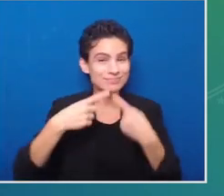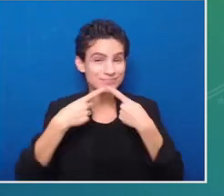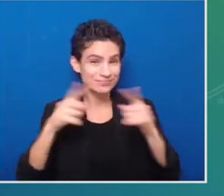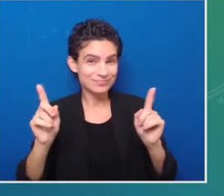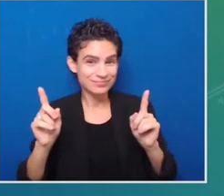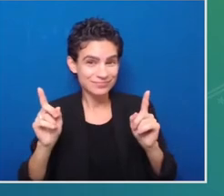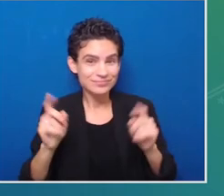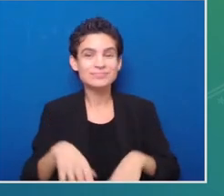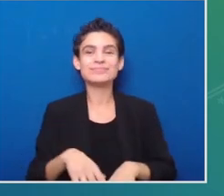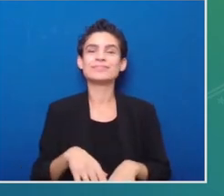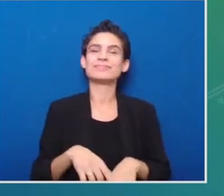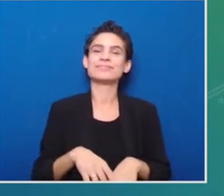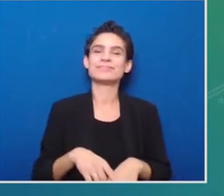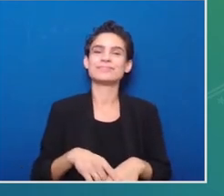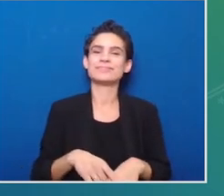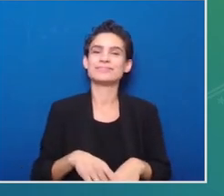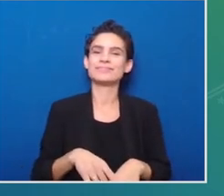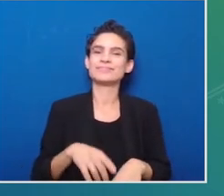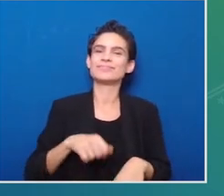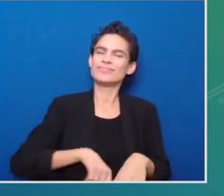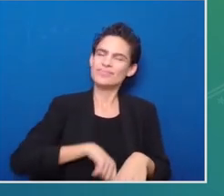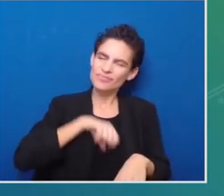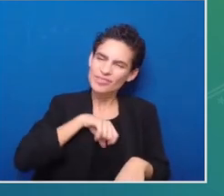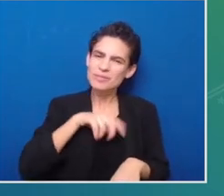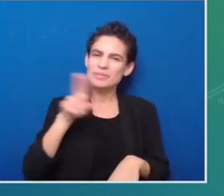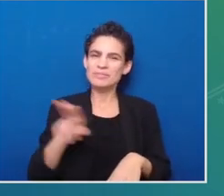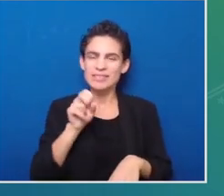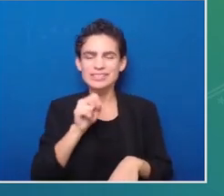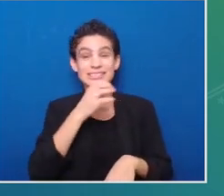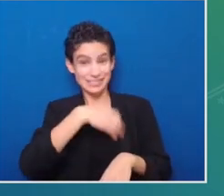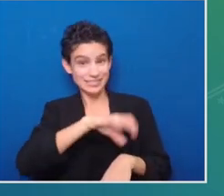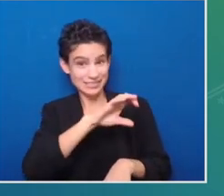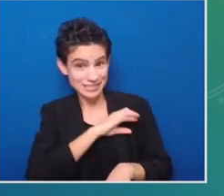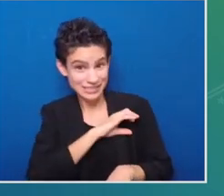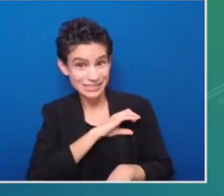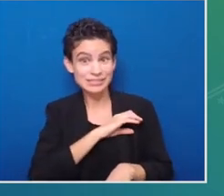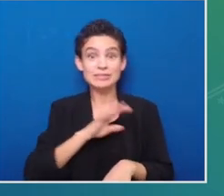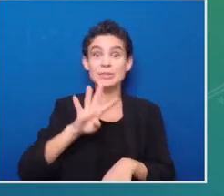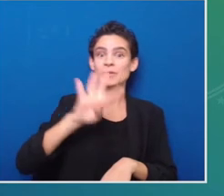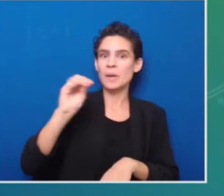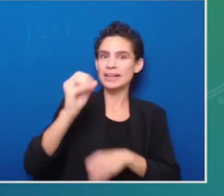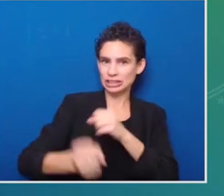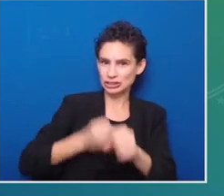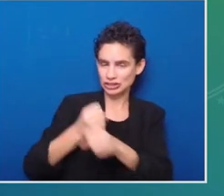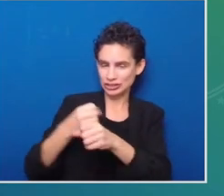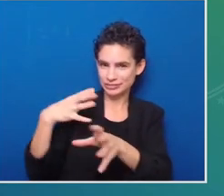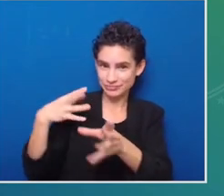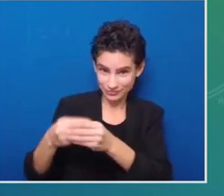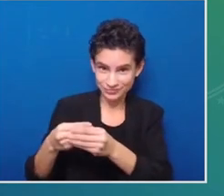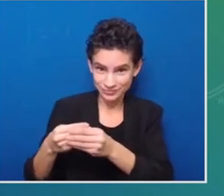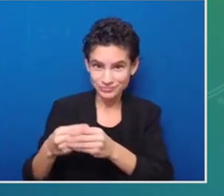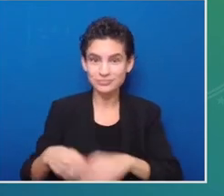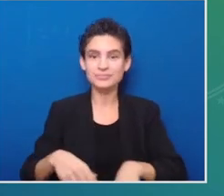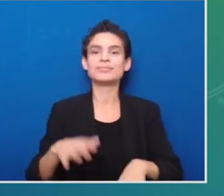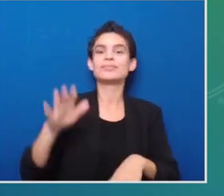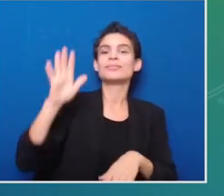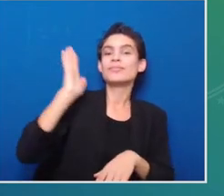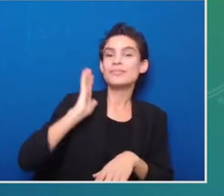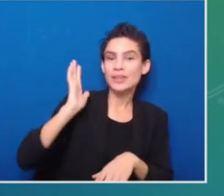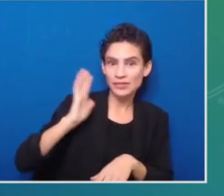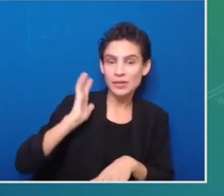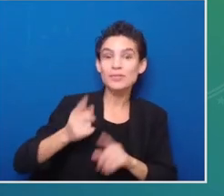I'm proud to have been a U.S. citizen now for 40 years, but I arrived here as a